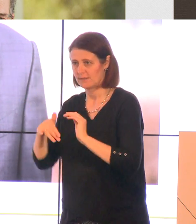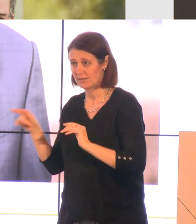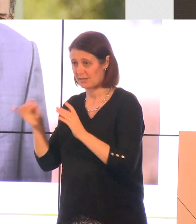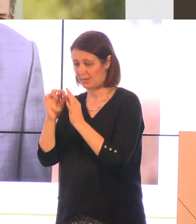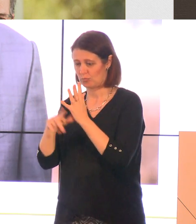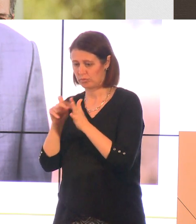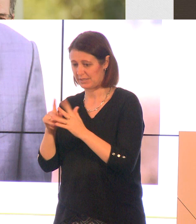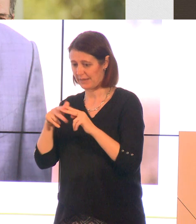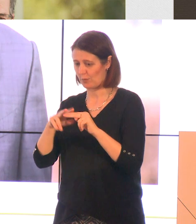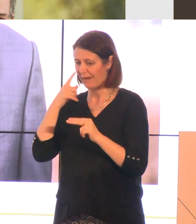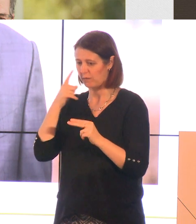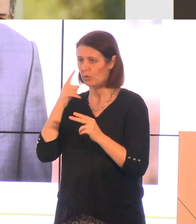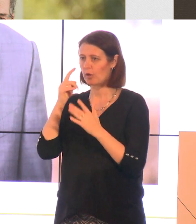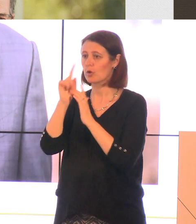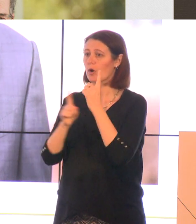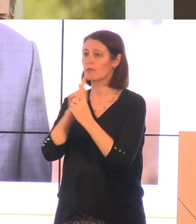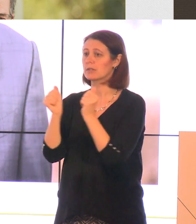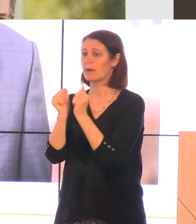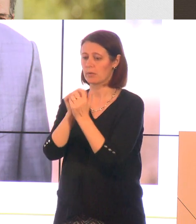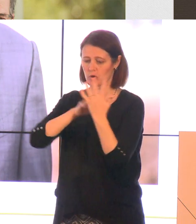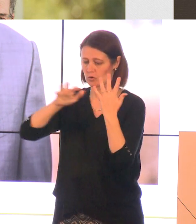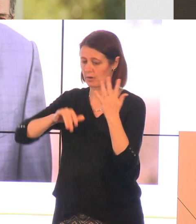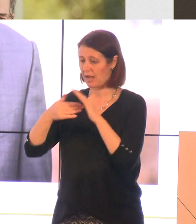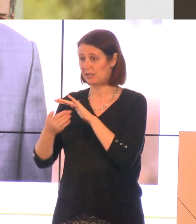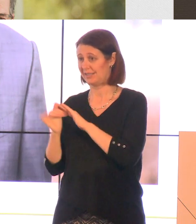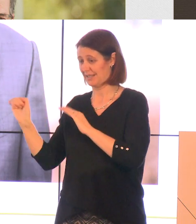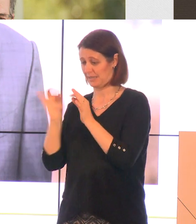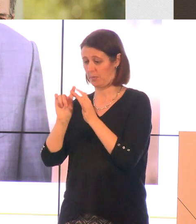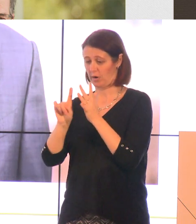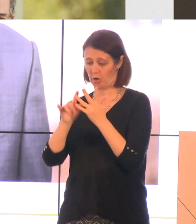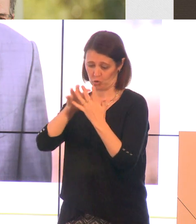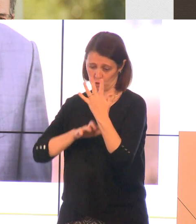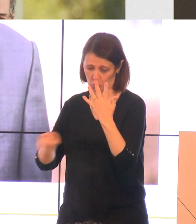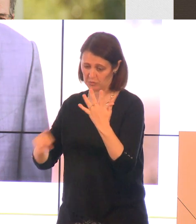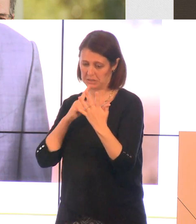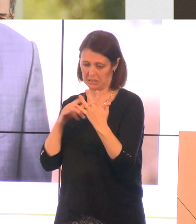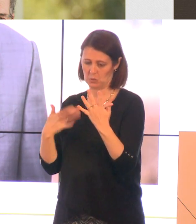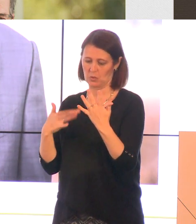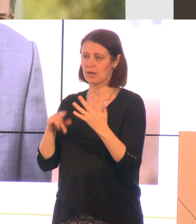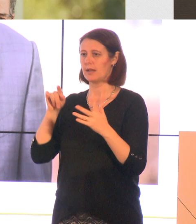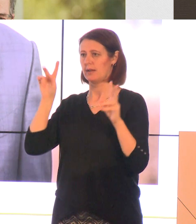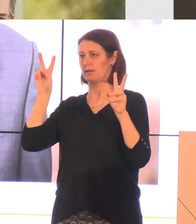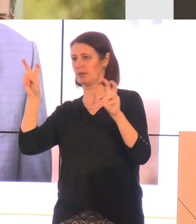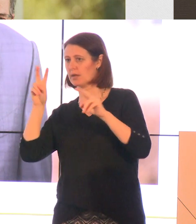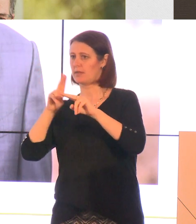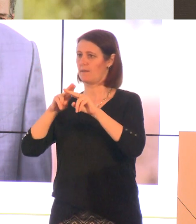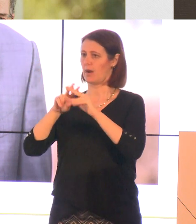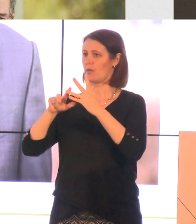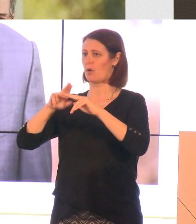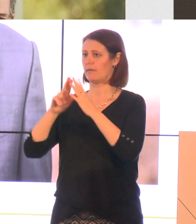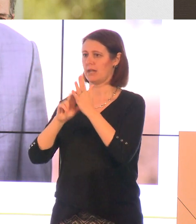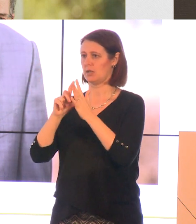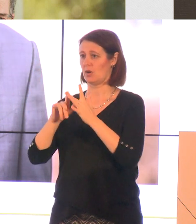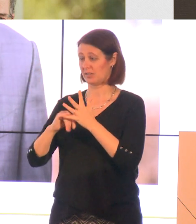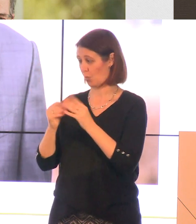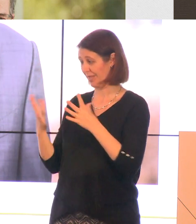if you've looked at the conference program, you'll see under Bruce's bio that he's regarded as the father of the NDIS. In